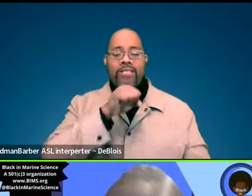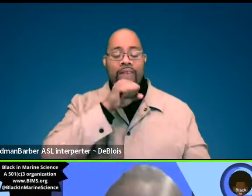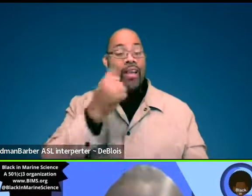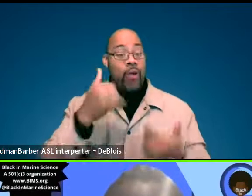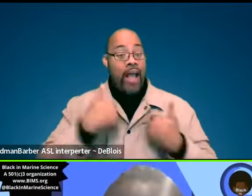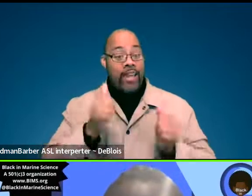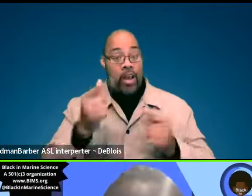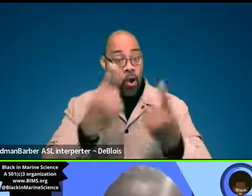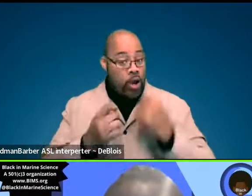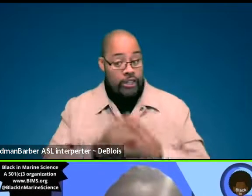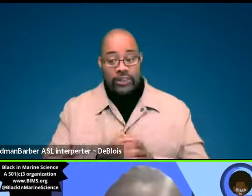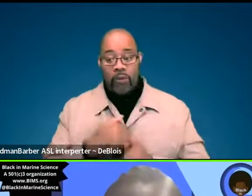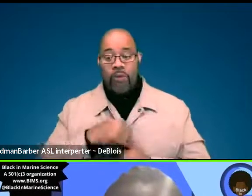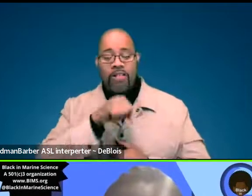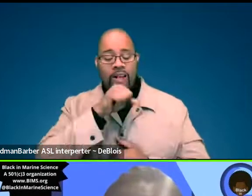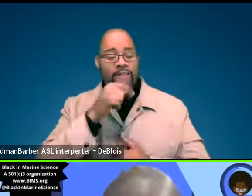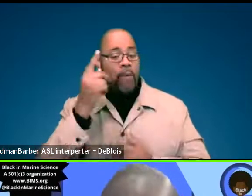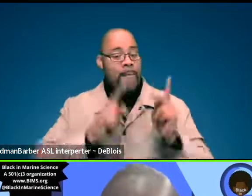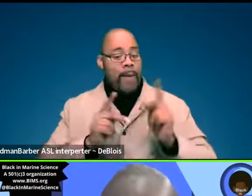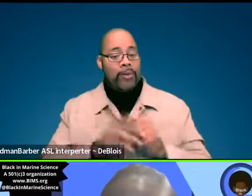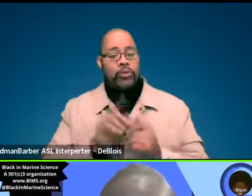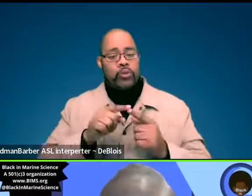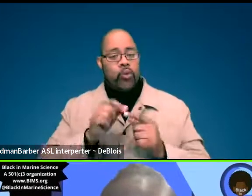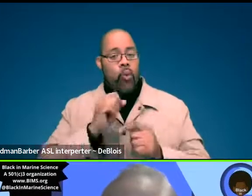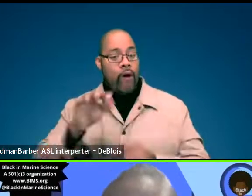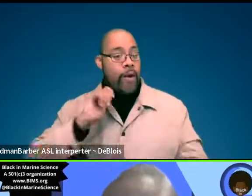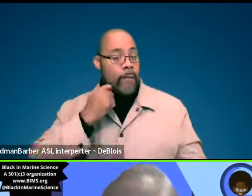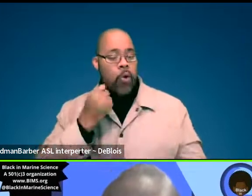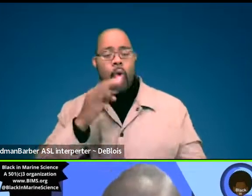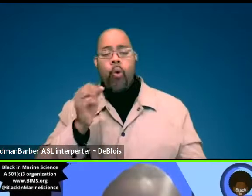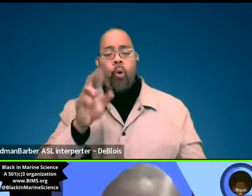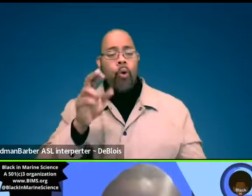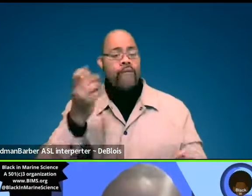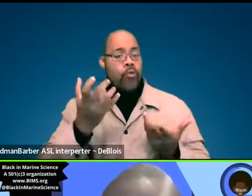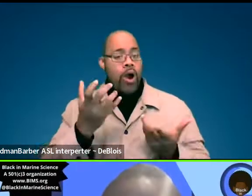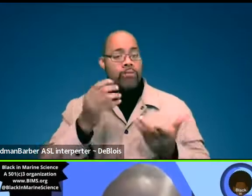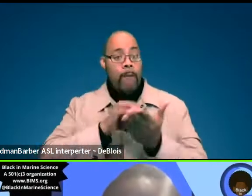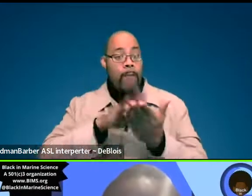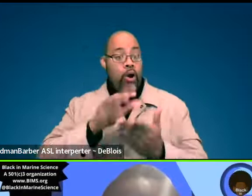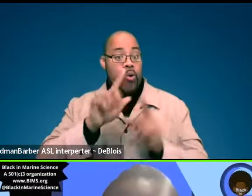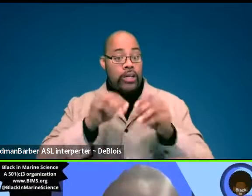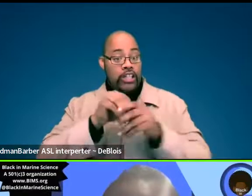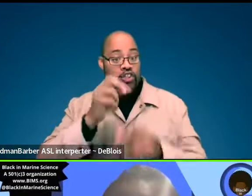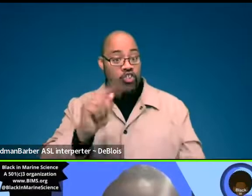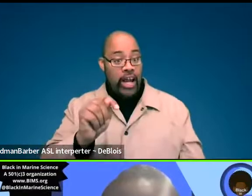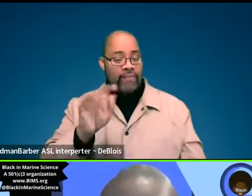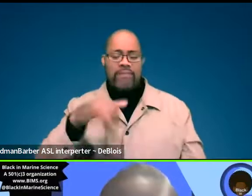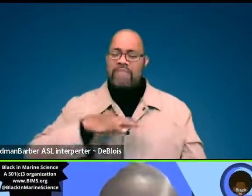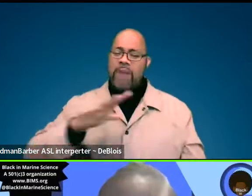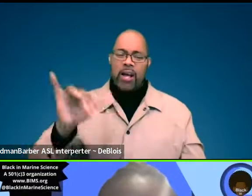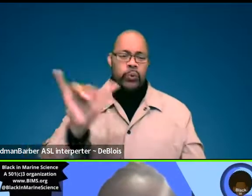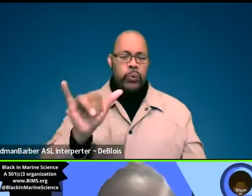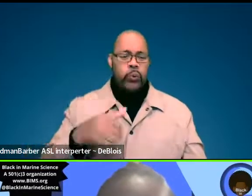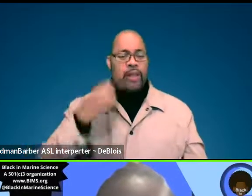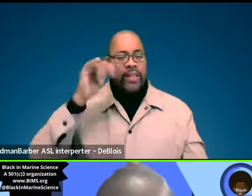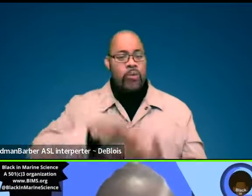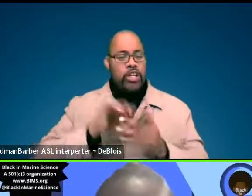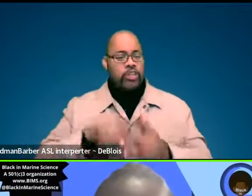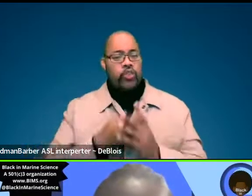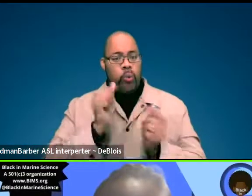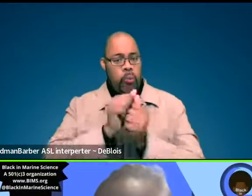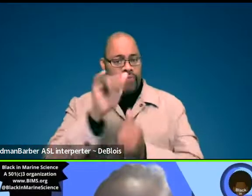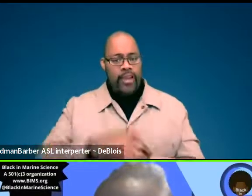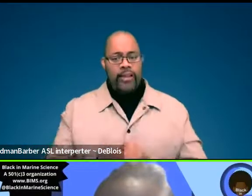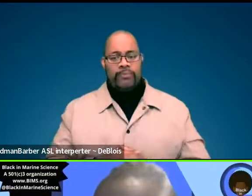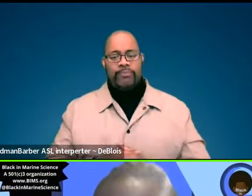has questions, I would love for folks to come off mute, or if you want to put your question in the chat, that's fine. I think we can start